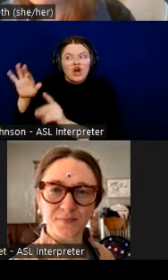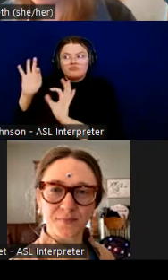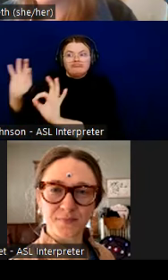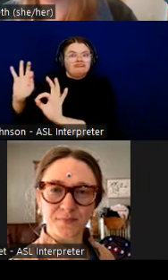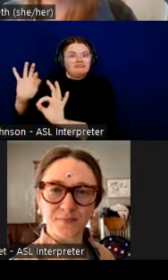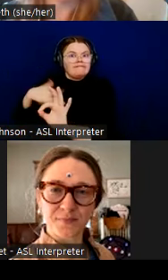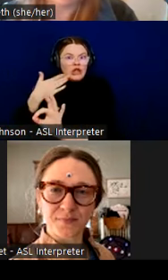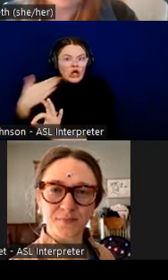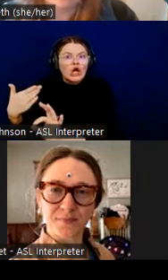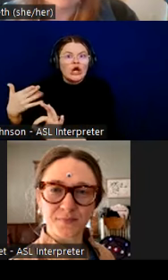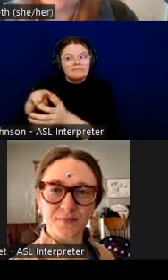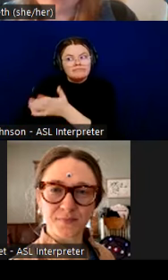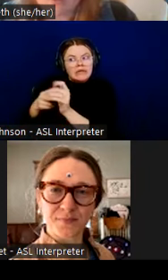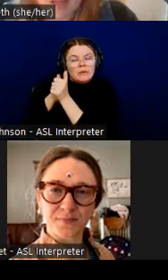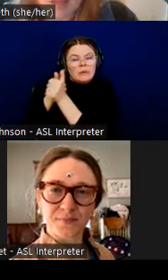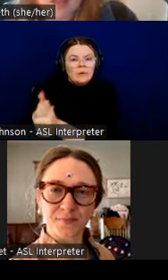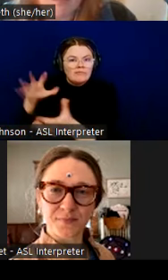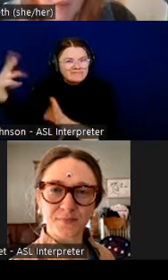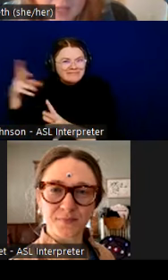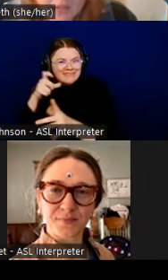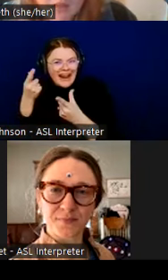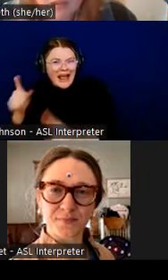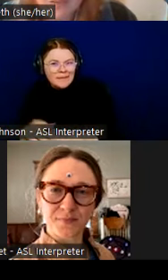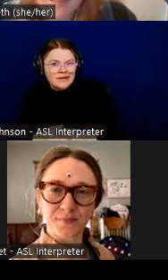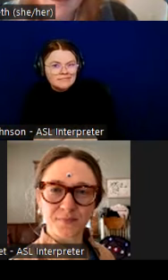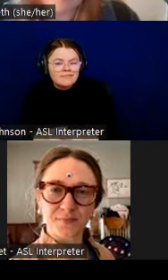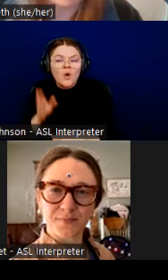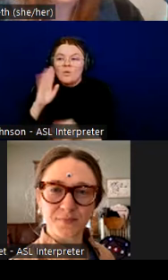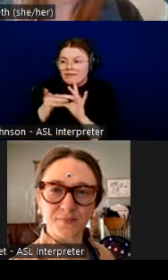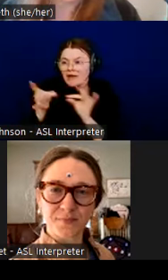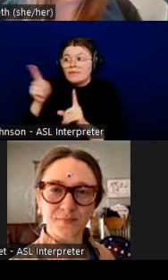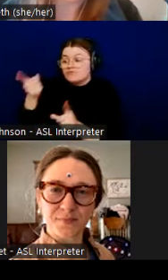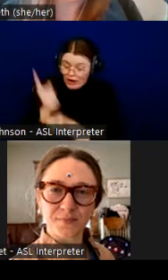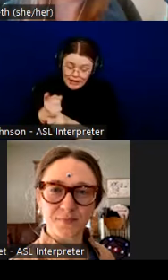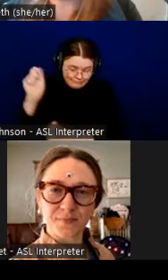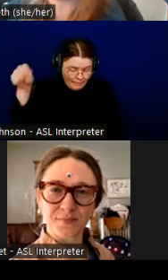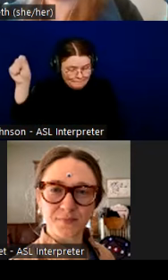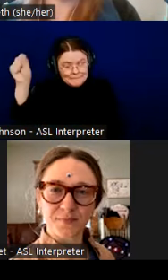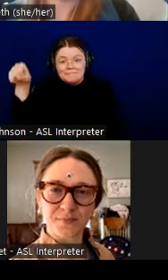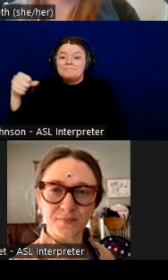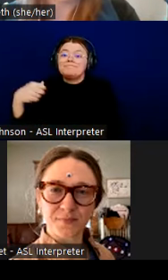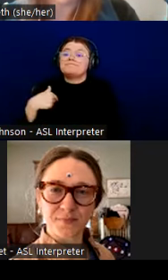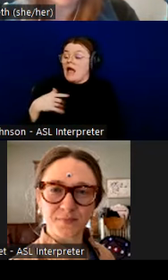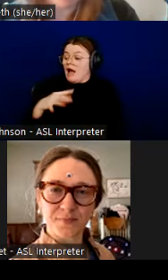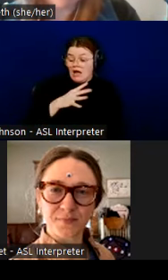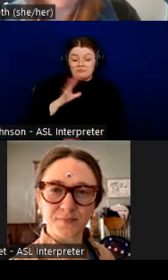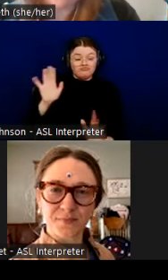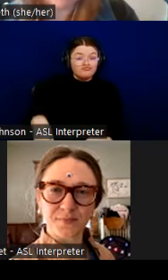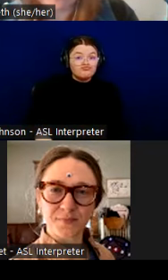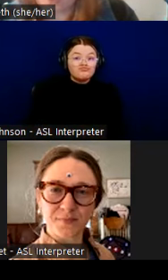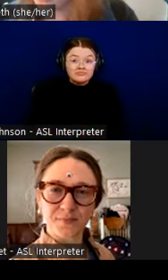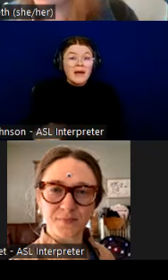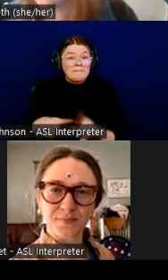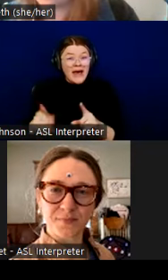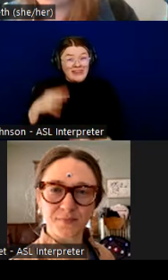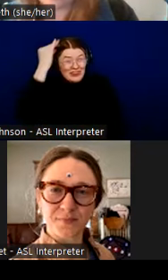They say stuff like, "You're right, whatever you say, I'm fine." But they think something different. They think, "This is messed up.